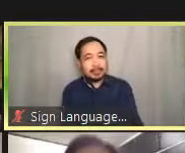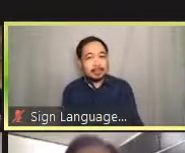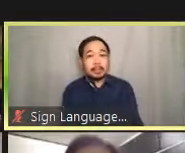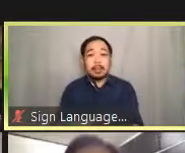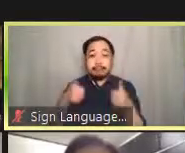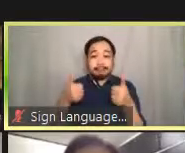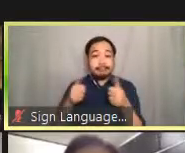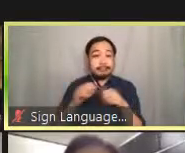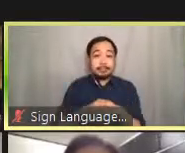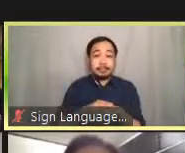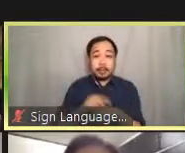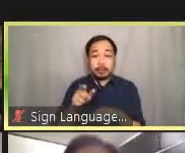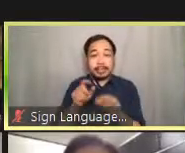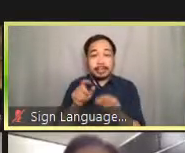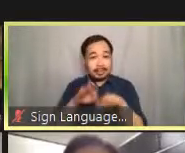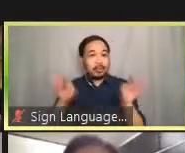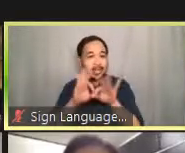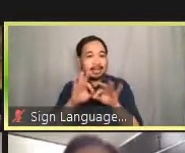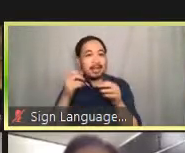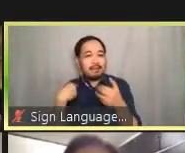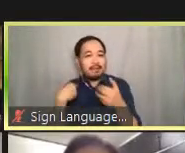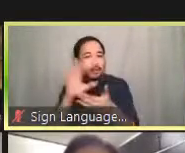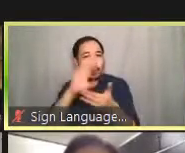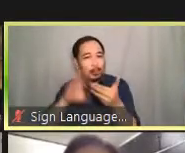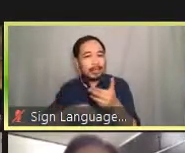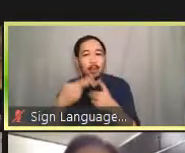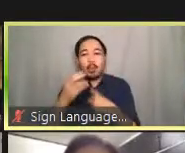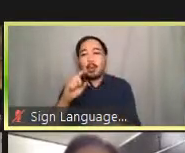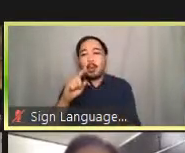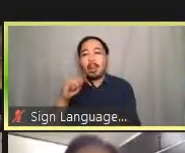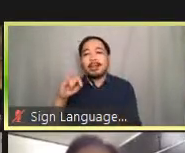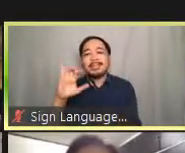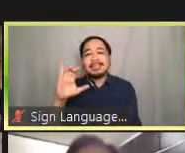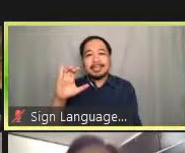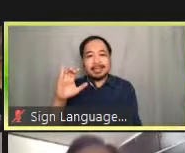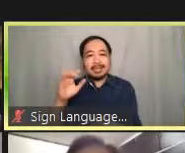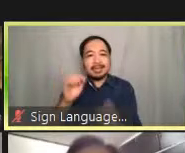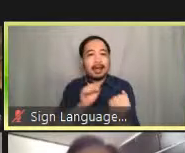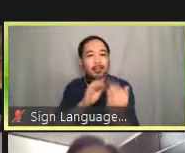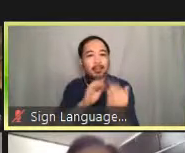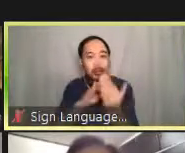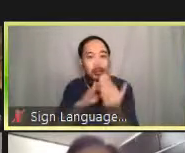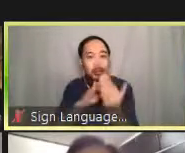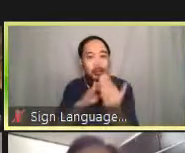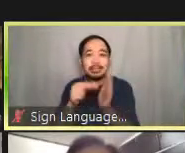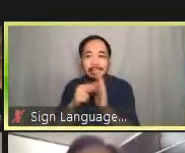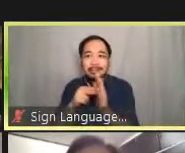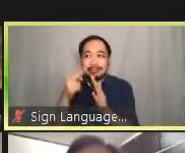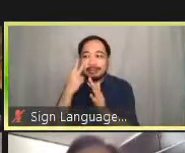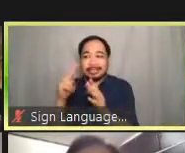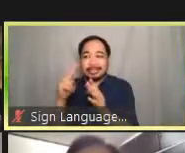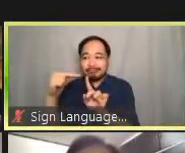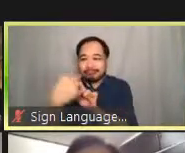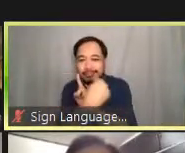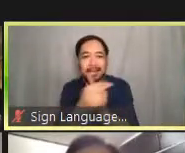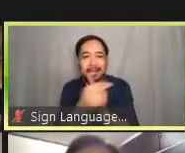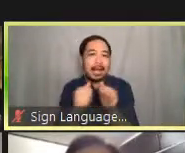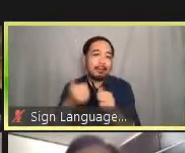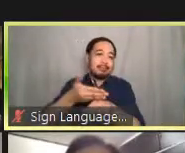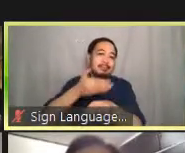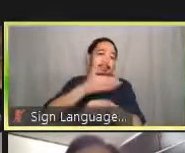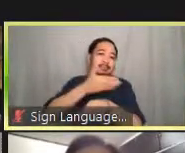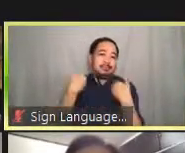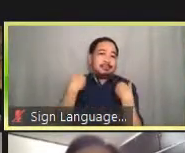Kailangan holistic ang ating palakas ng ating mga katawan. Our next question naman is sa mga